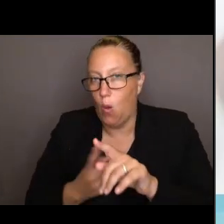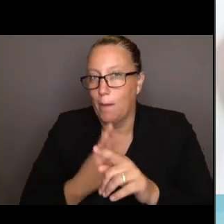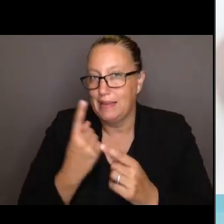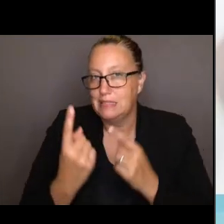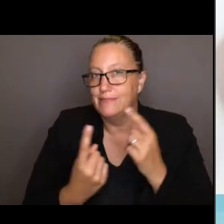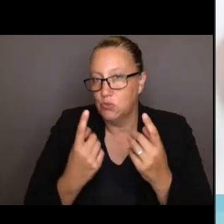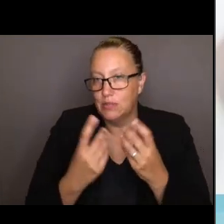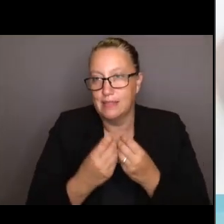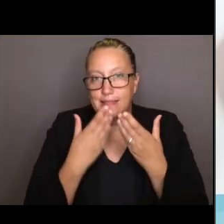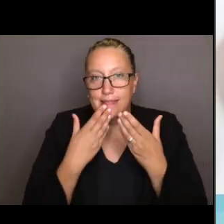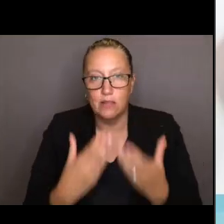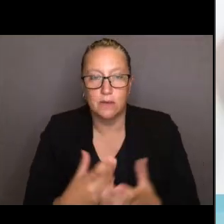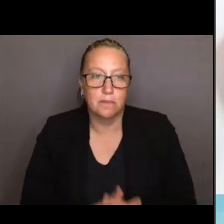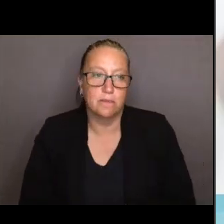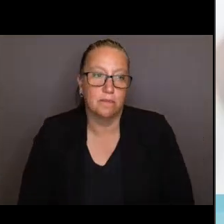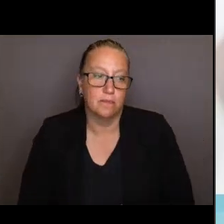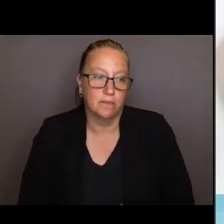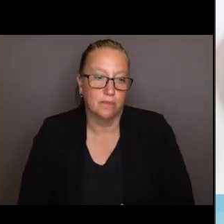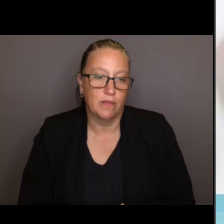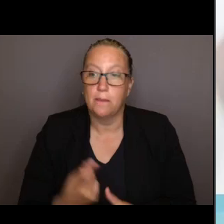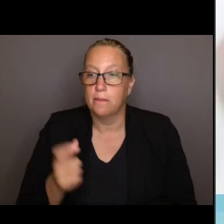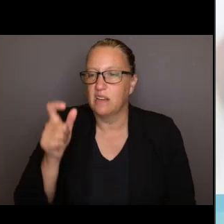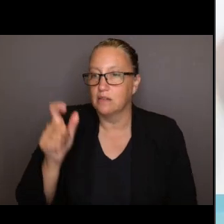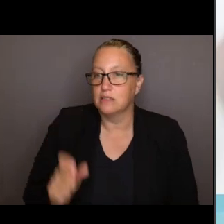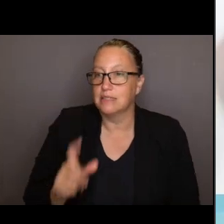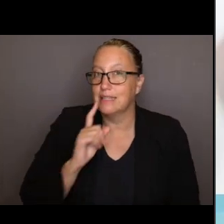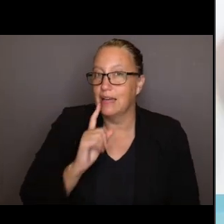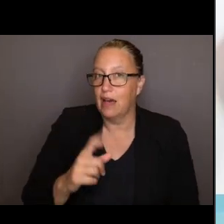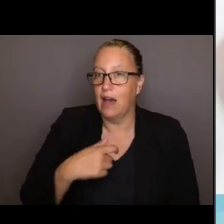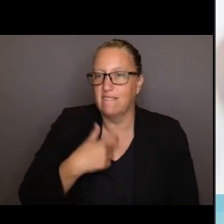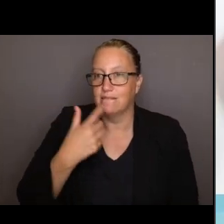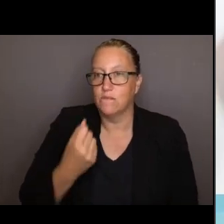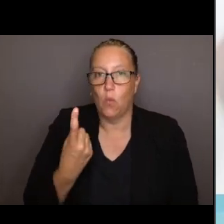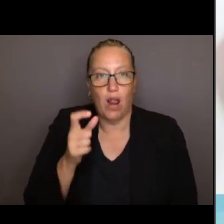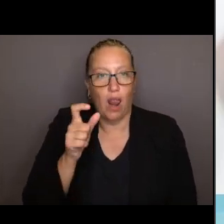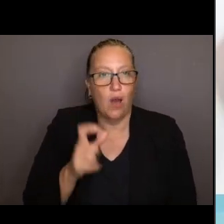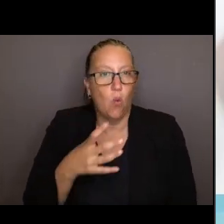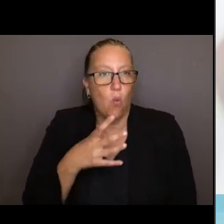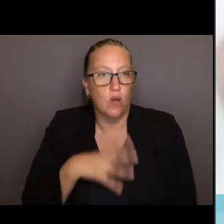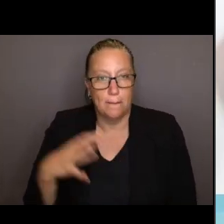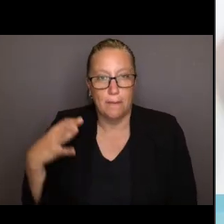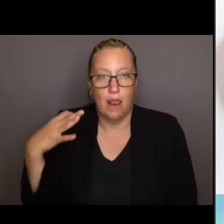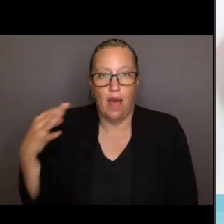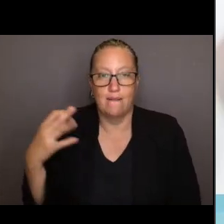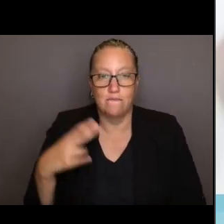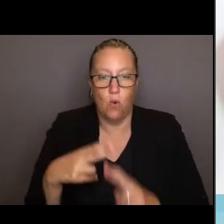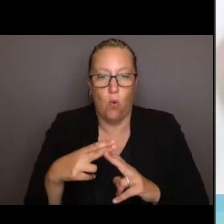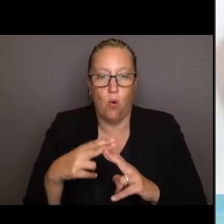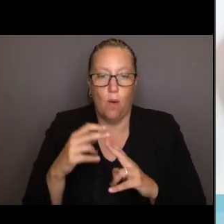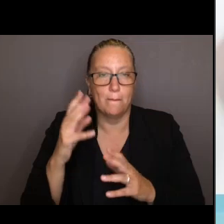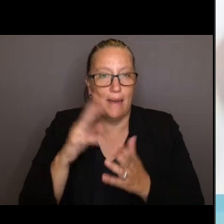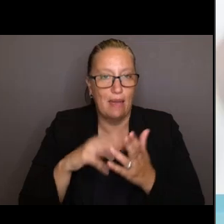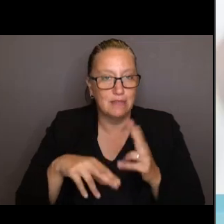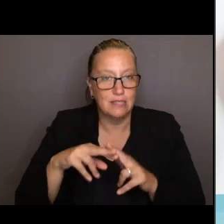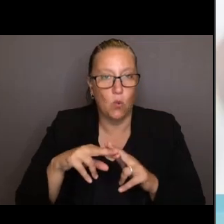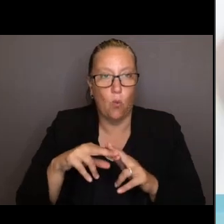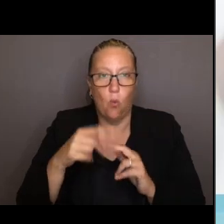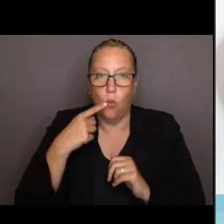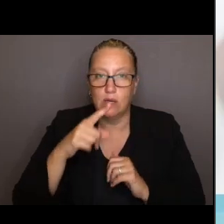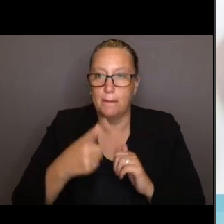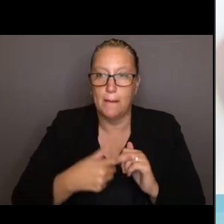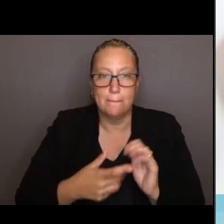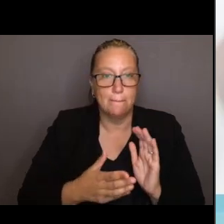afterwards, then we'll do that. But this person has said, I have a client who wants to apply for parenting orders. However, mum is saying he's